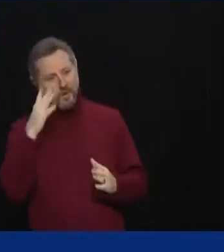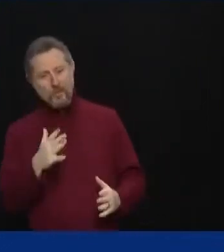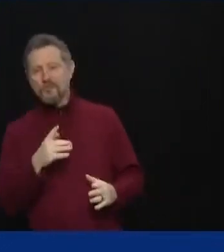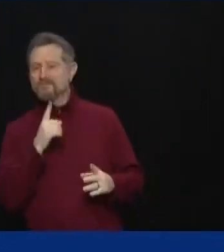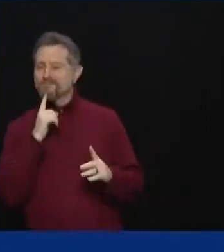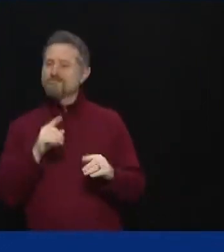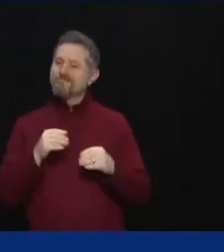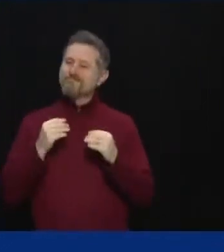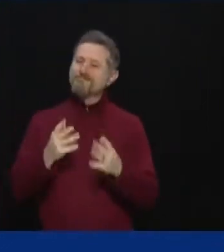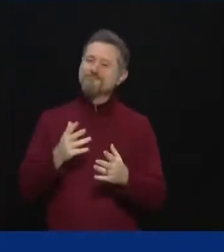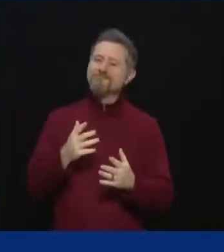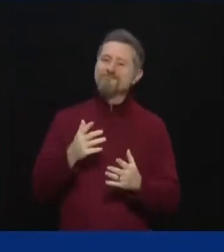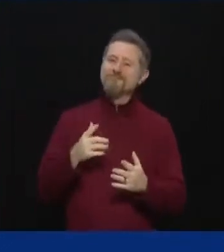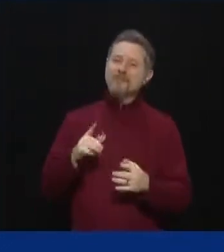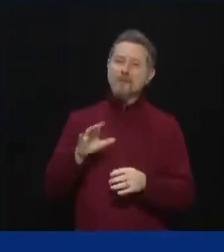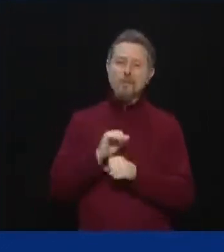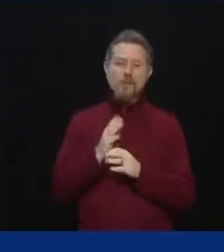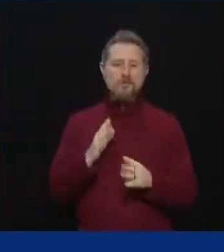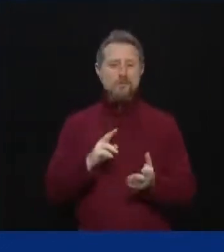much.